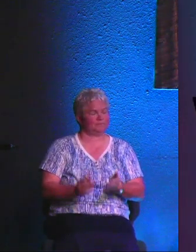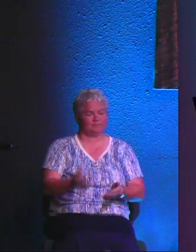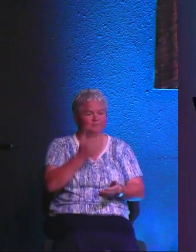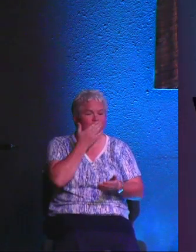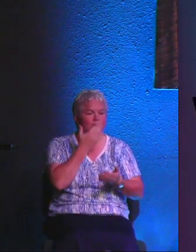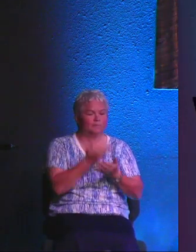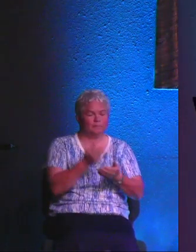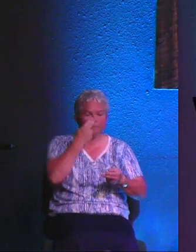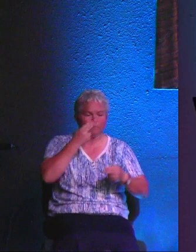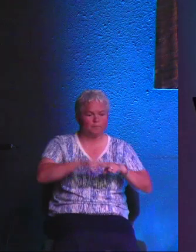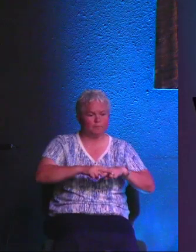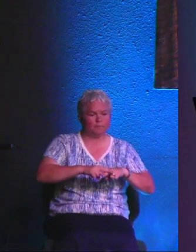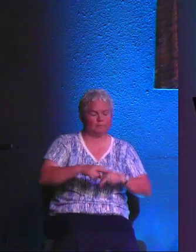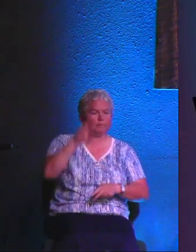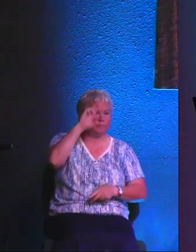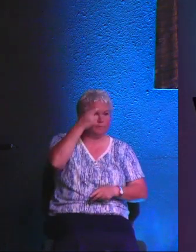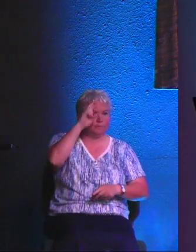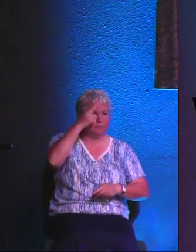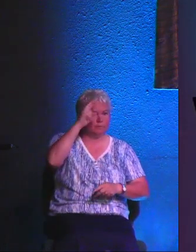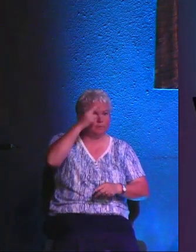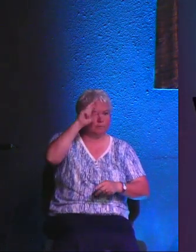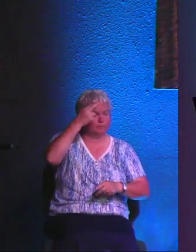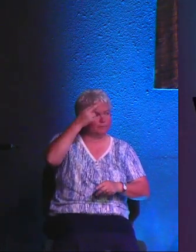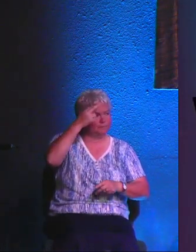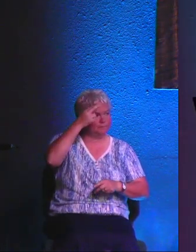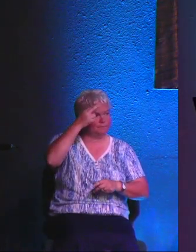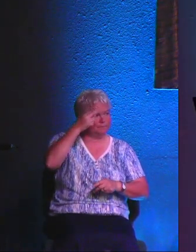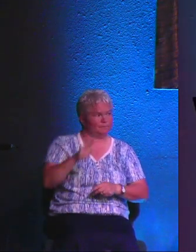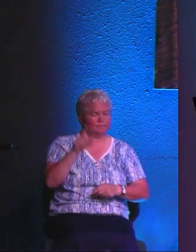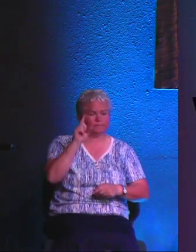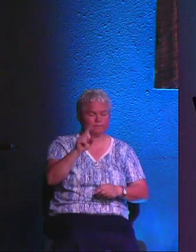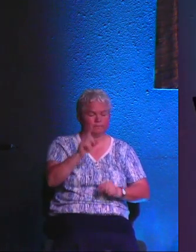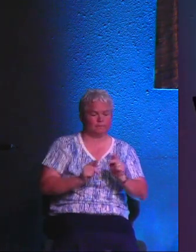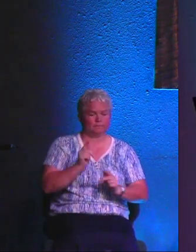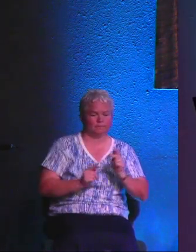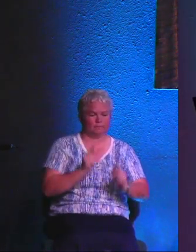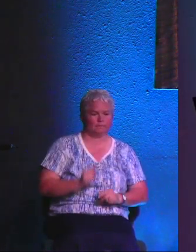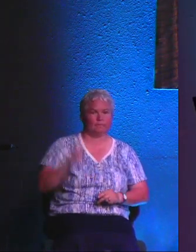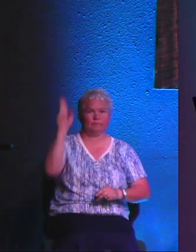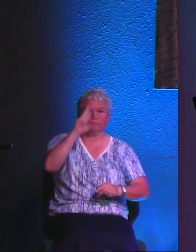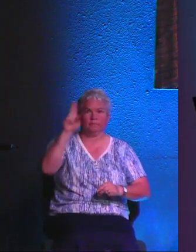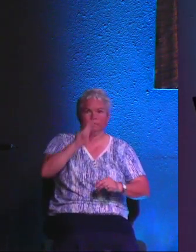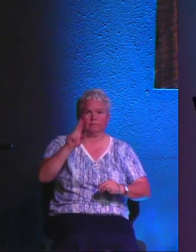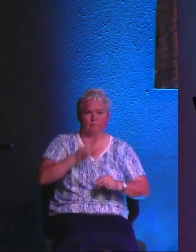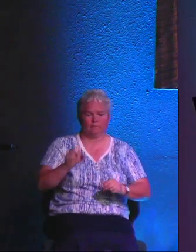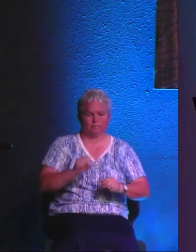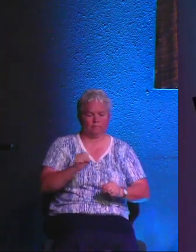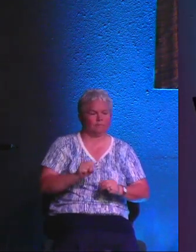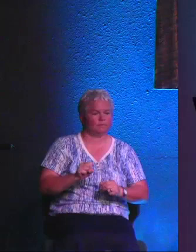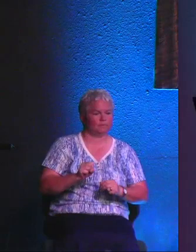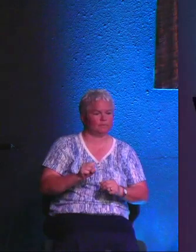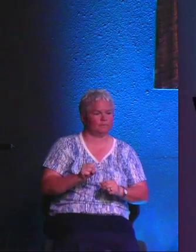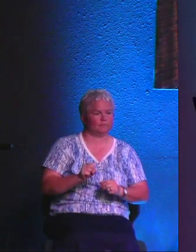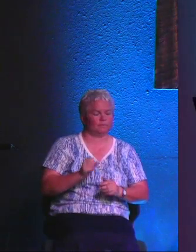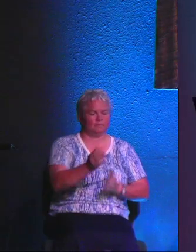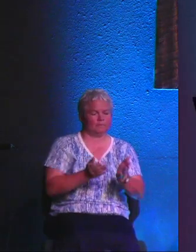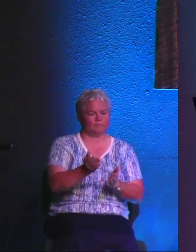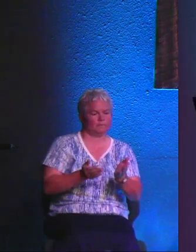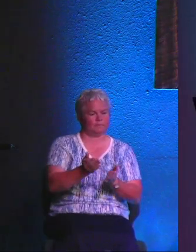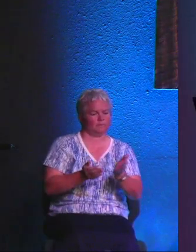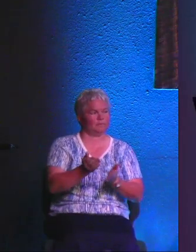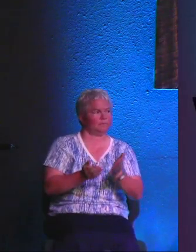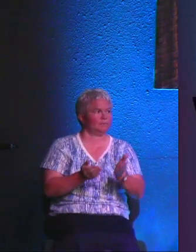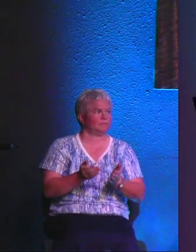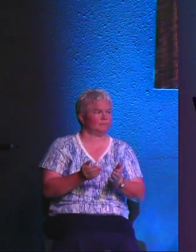It's a good joke, and there's reason for it, because one person in the United States has died and eight by the end of this